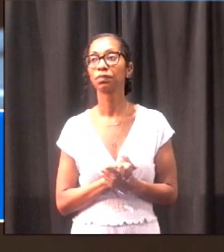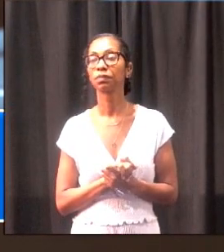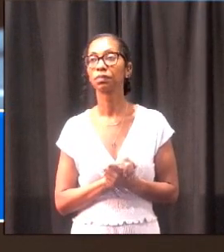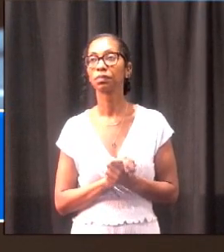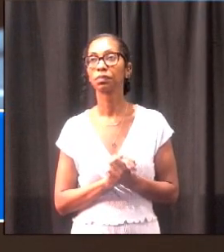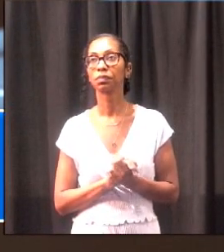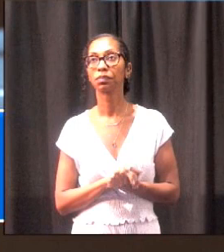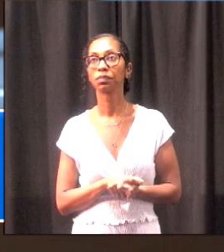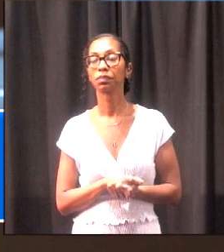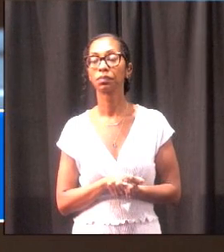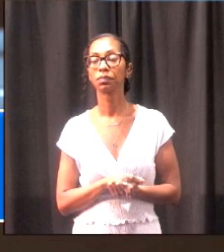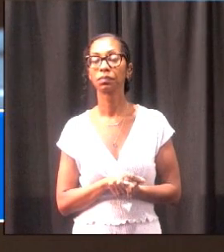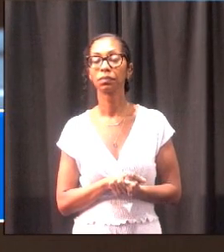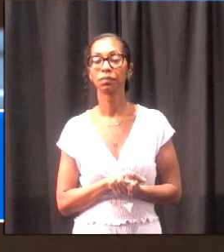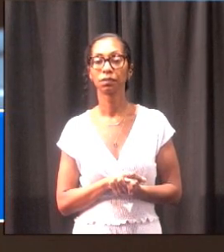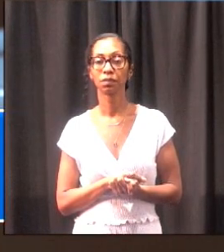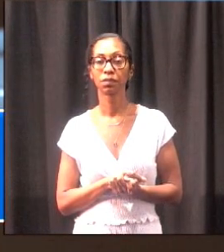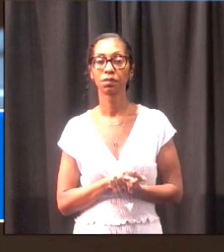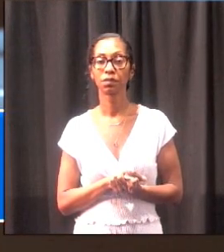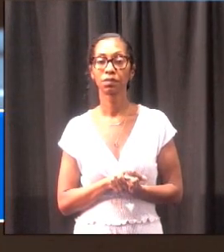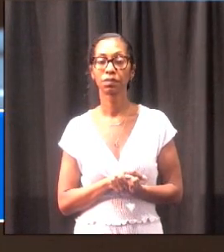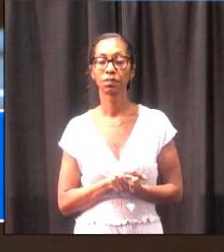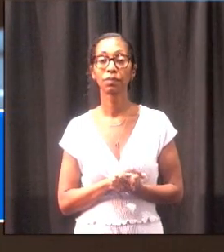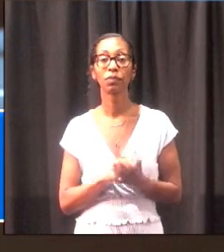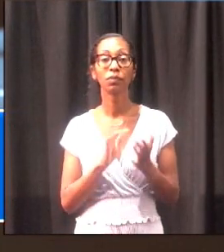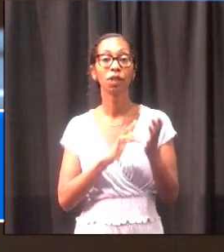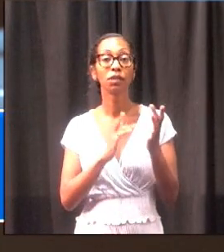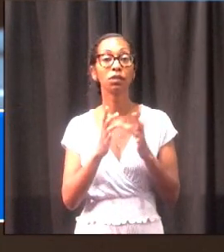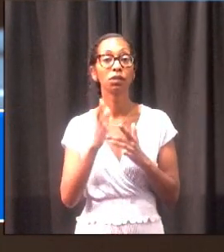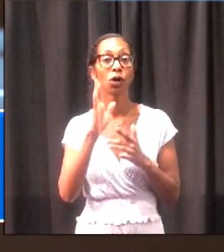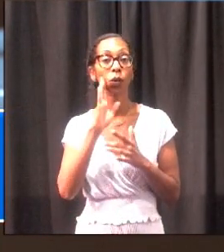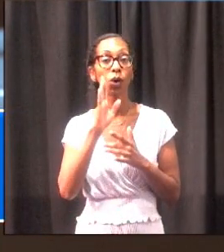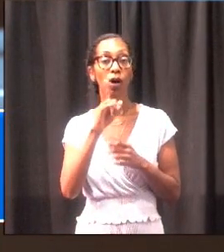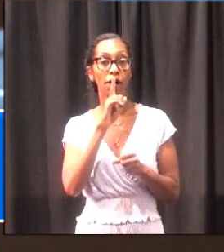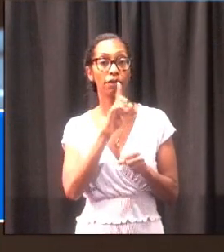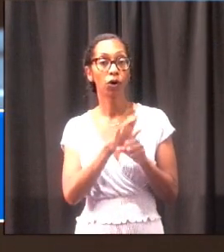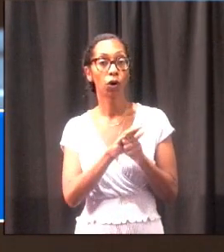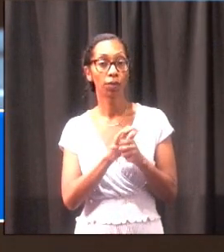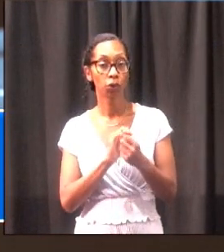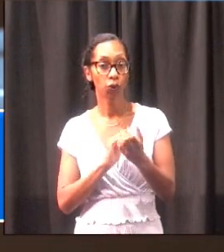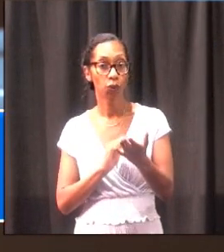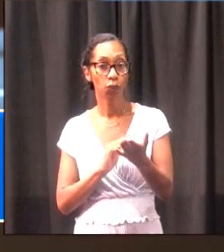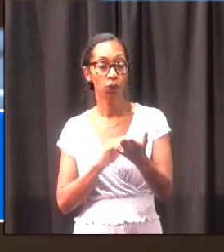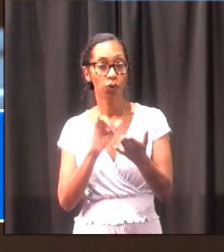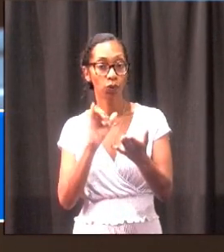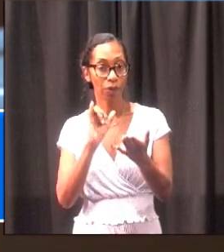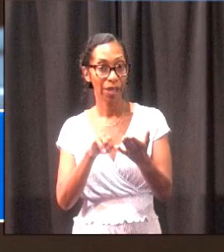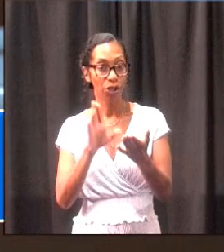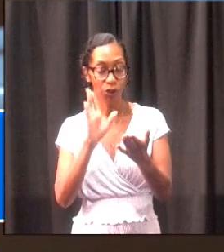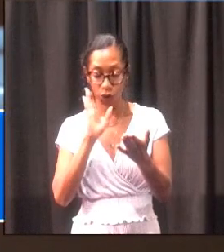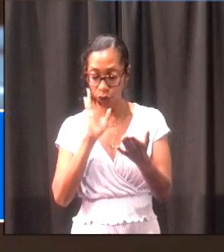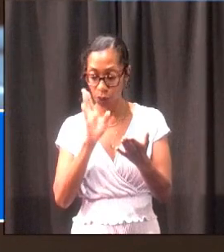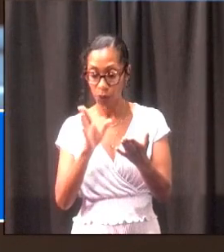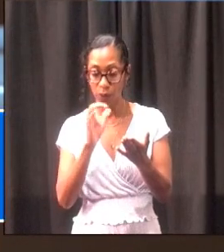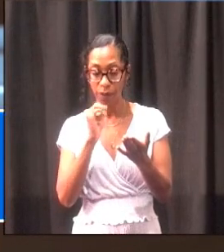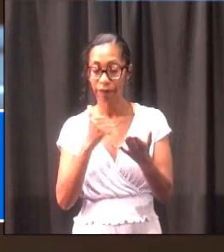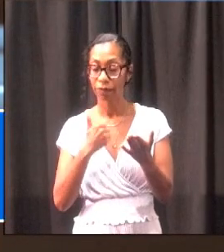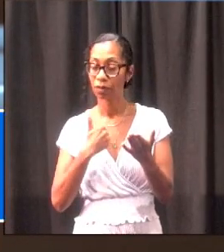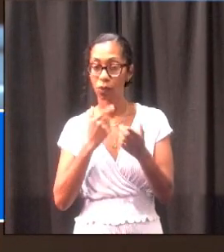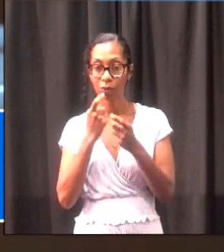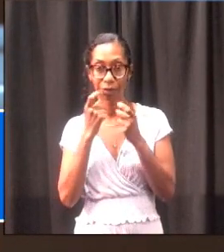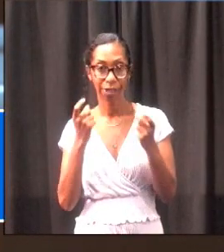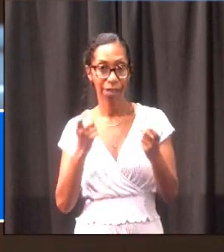to the end that you may be blameless in the day of our Lord Jesus